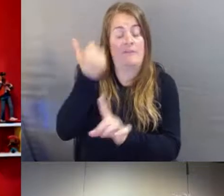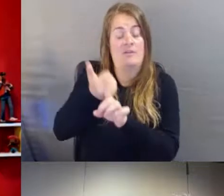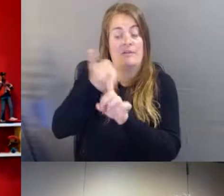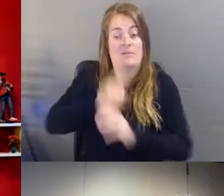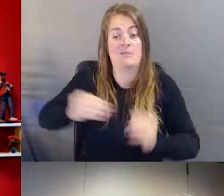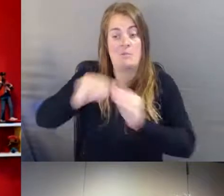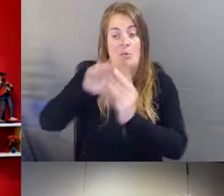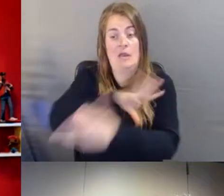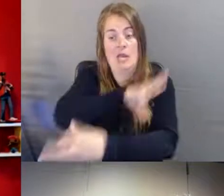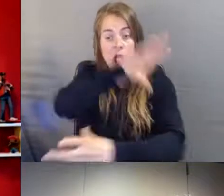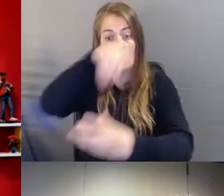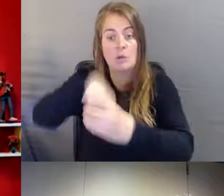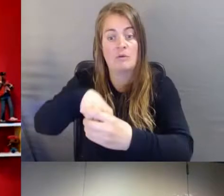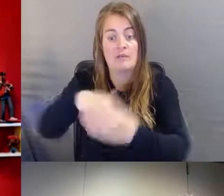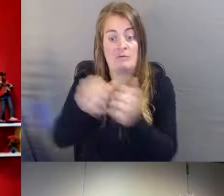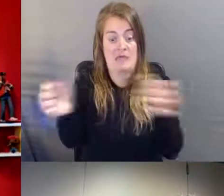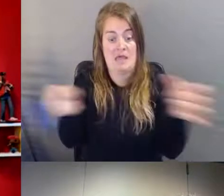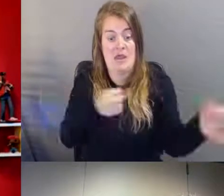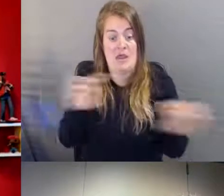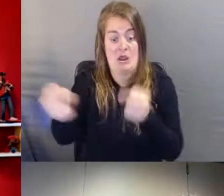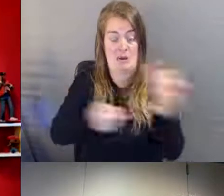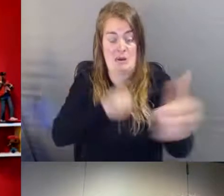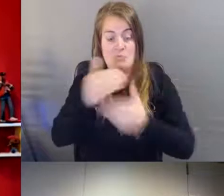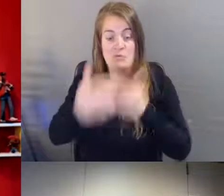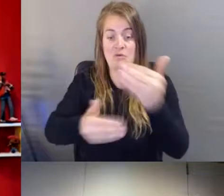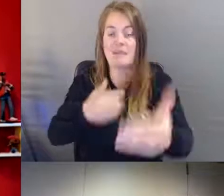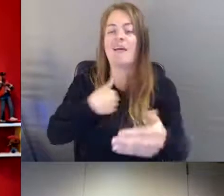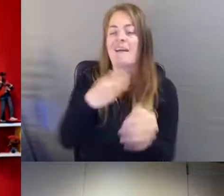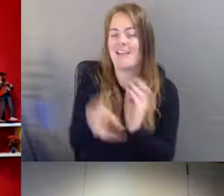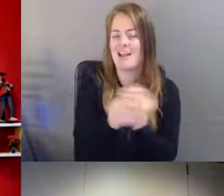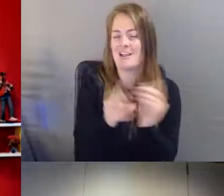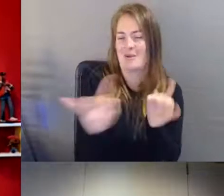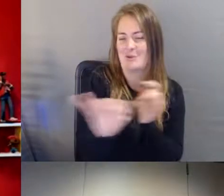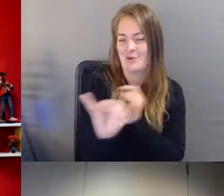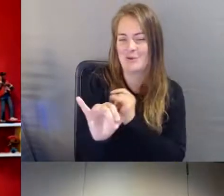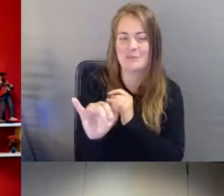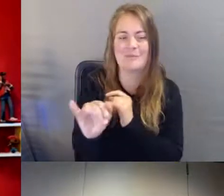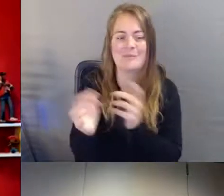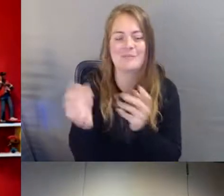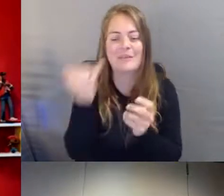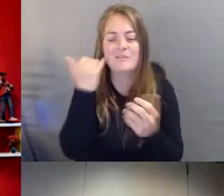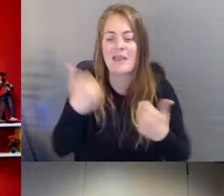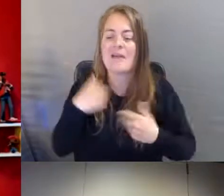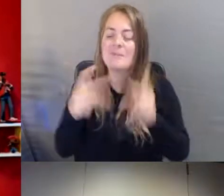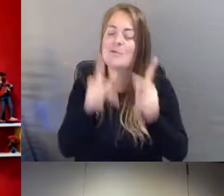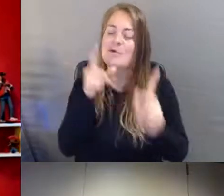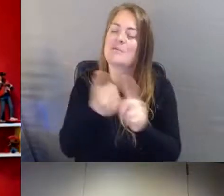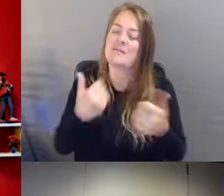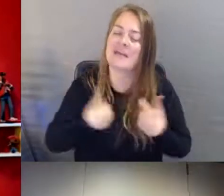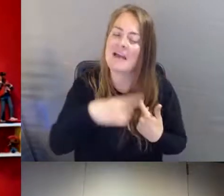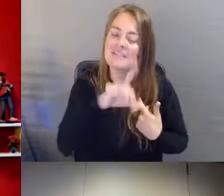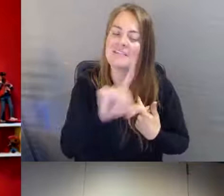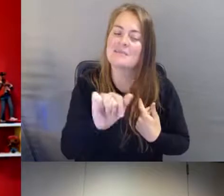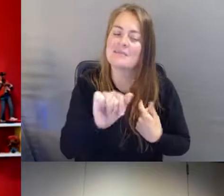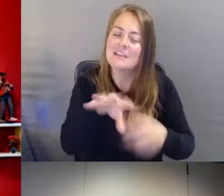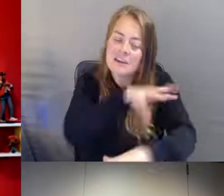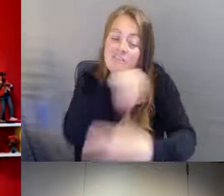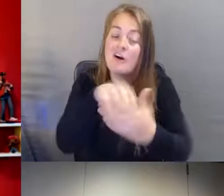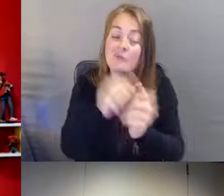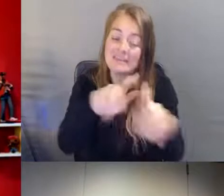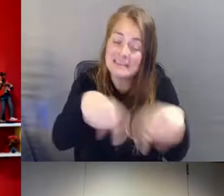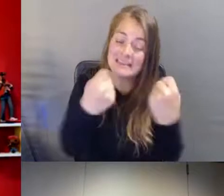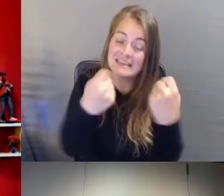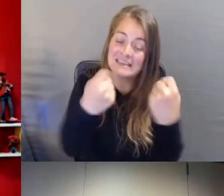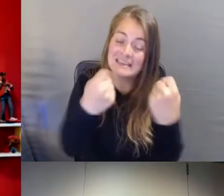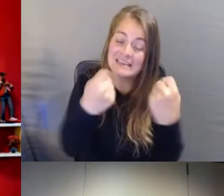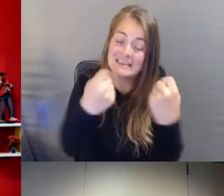that in terms of your hiring process, is something that I included, because by having people with disabilities as part of your team, as part of your staff members,